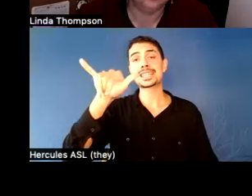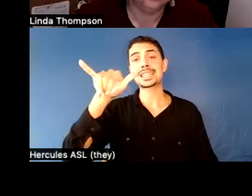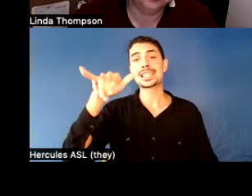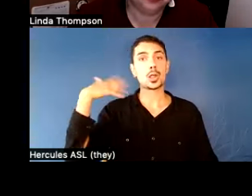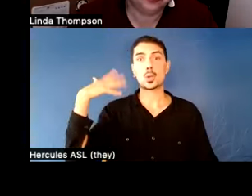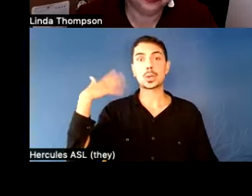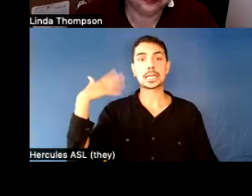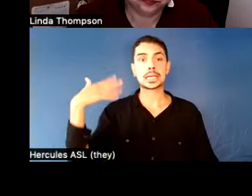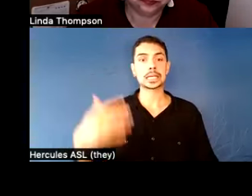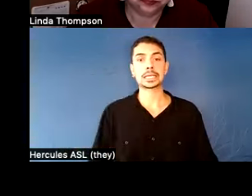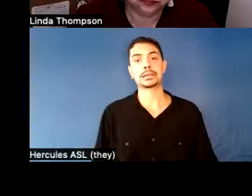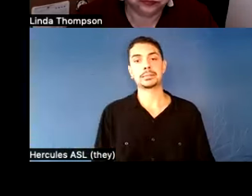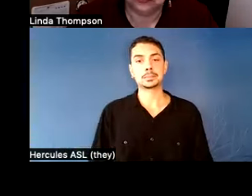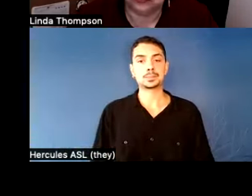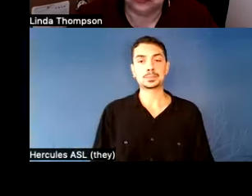loony.